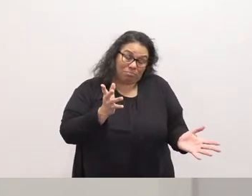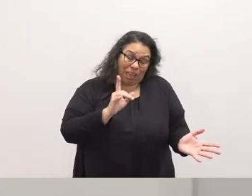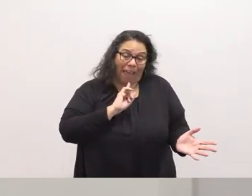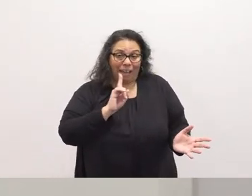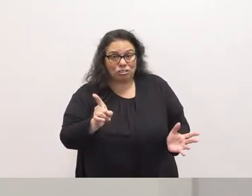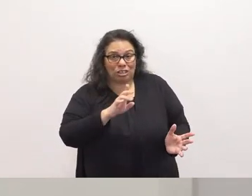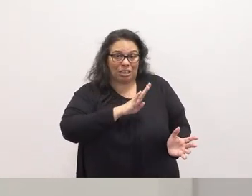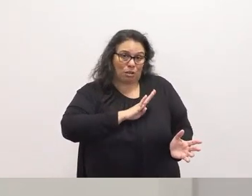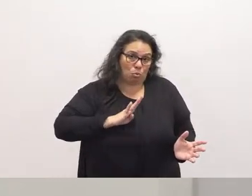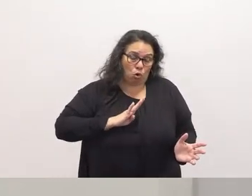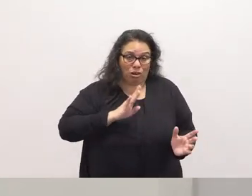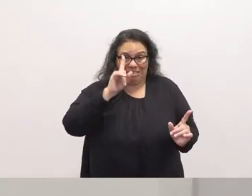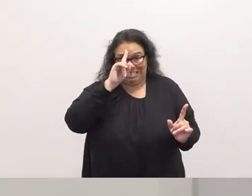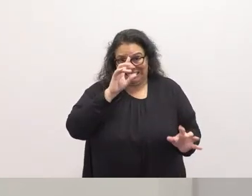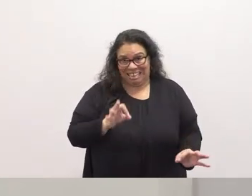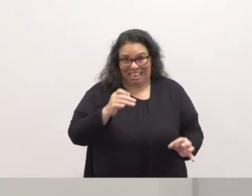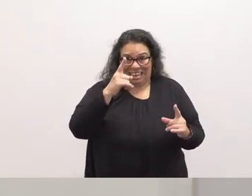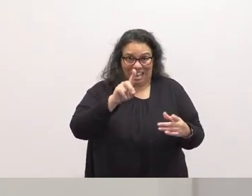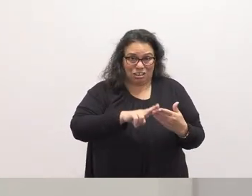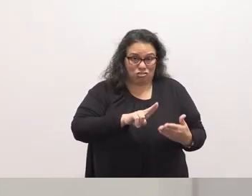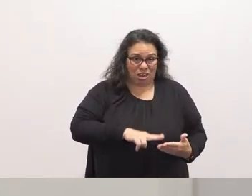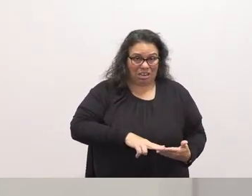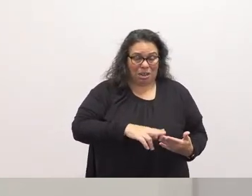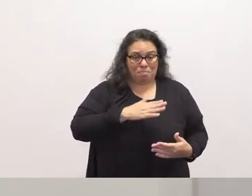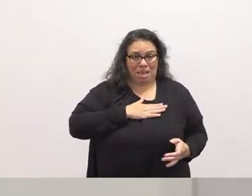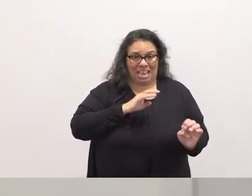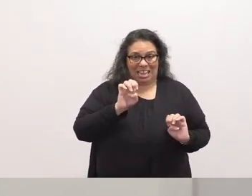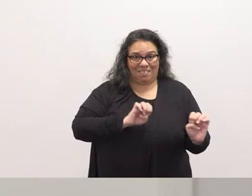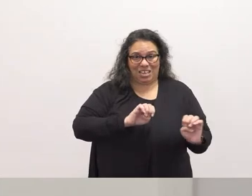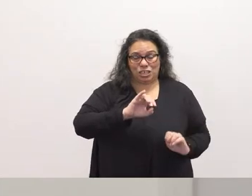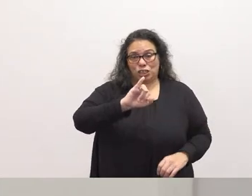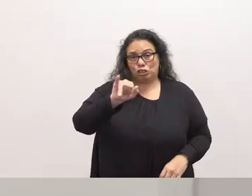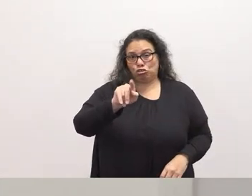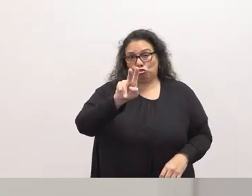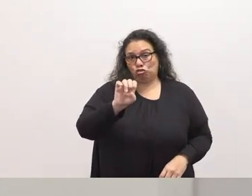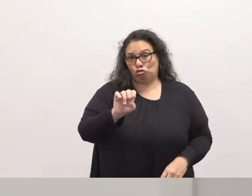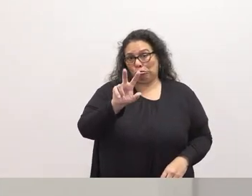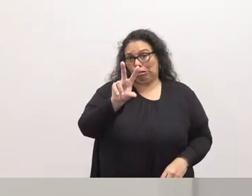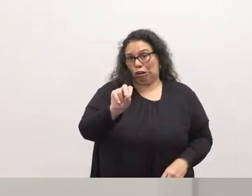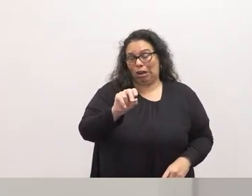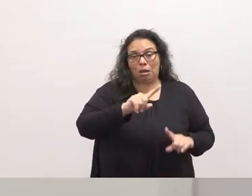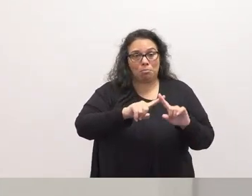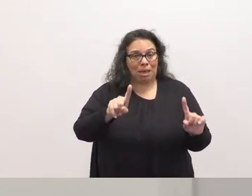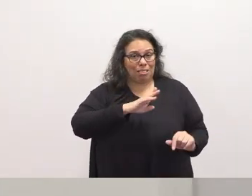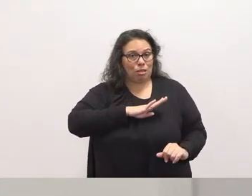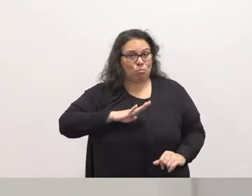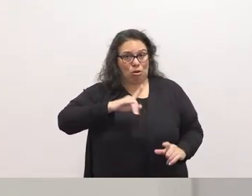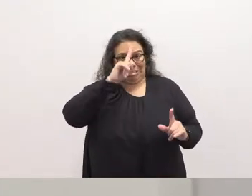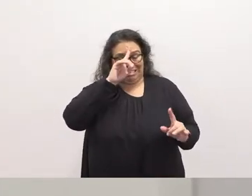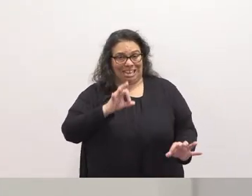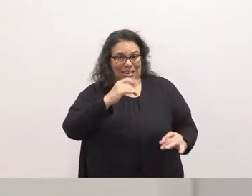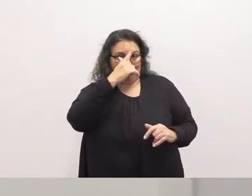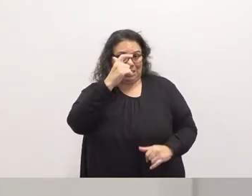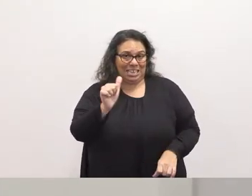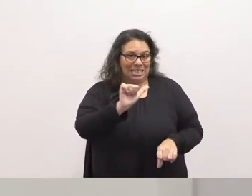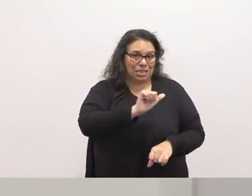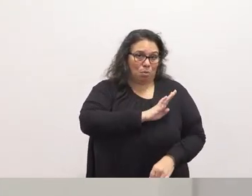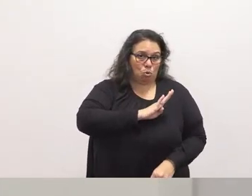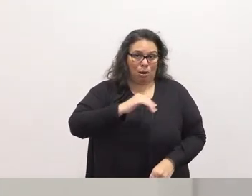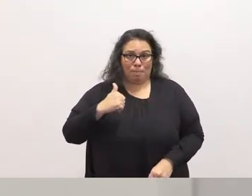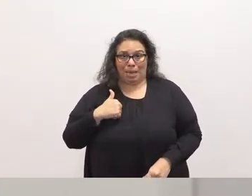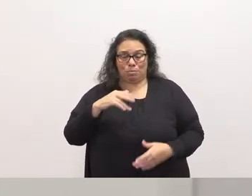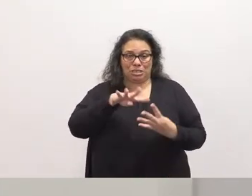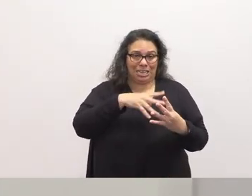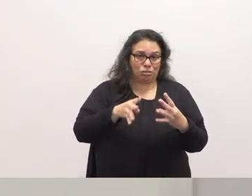board decided by contract. I have my evaluation by June 30th, but the board actually decided because of board member schedules